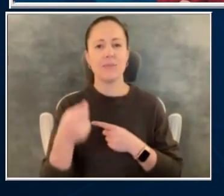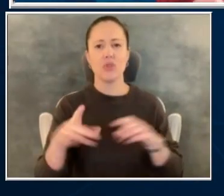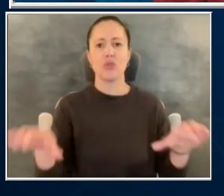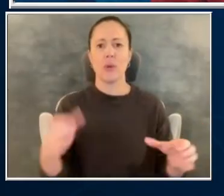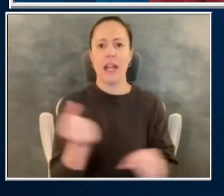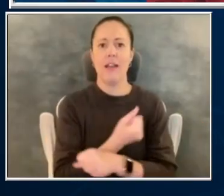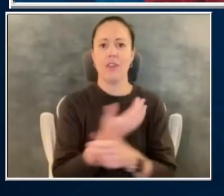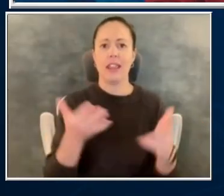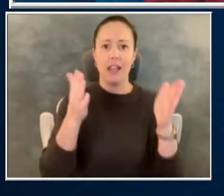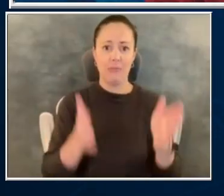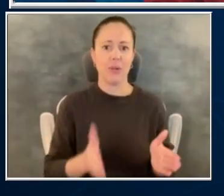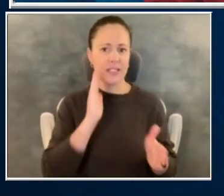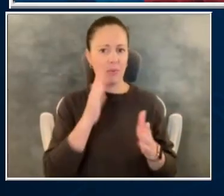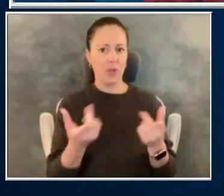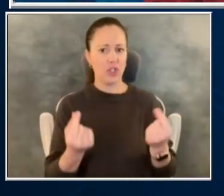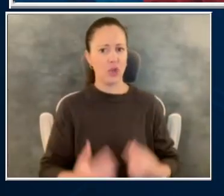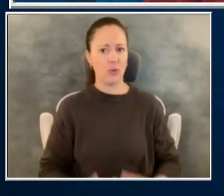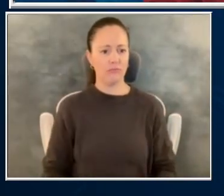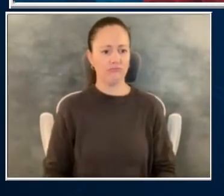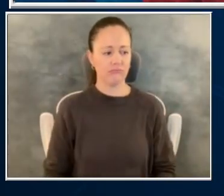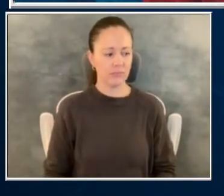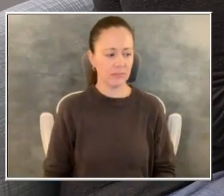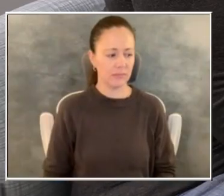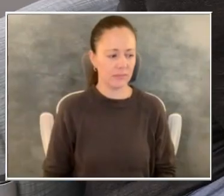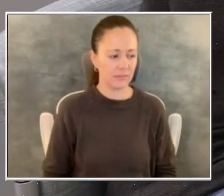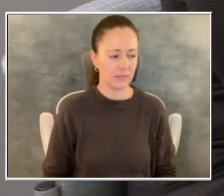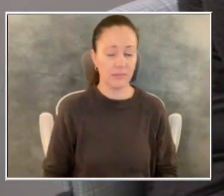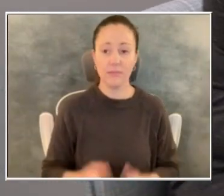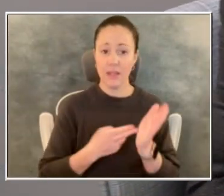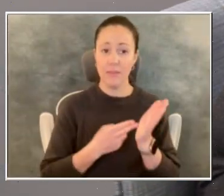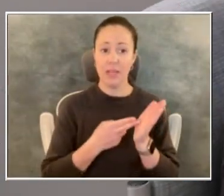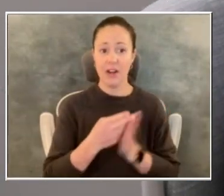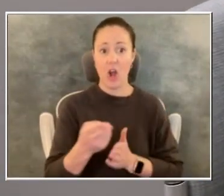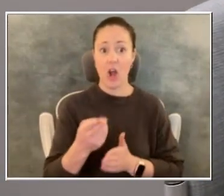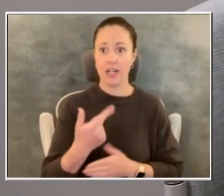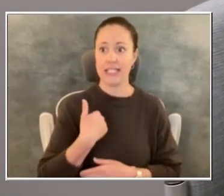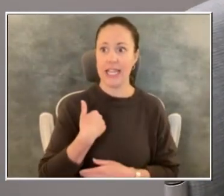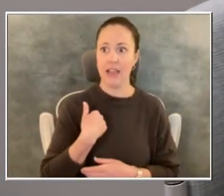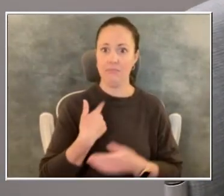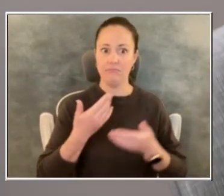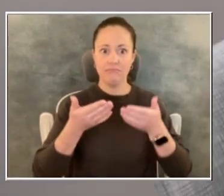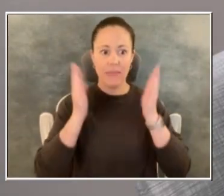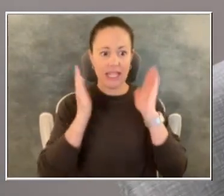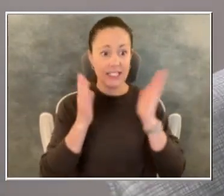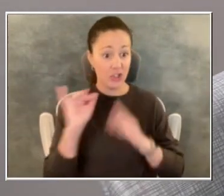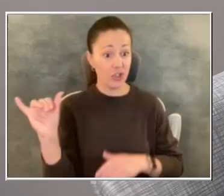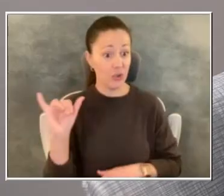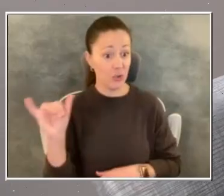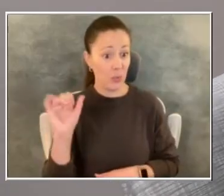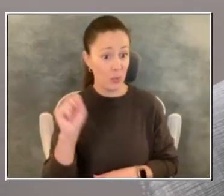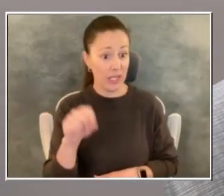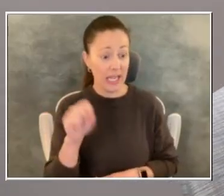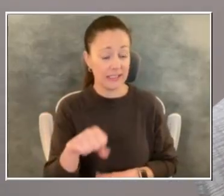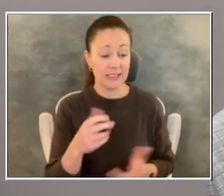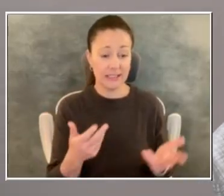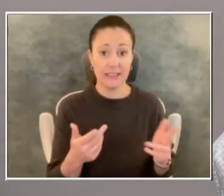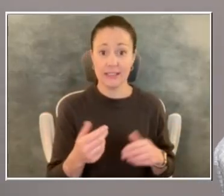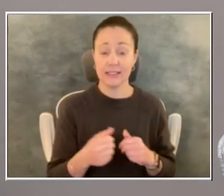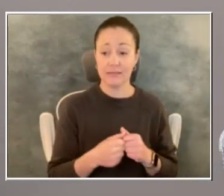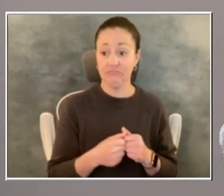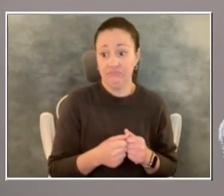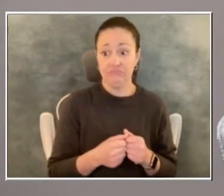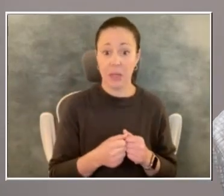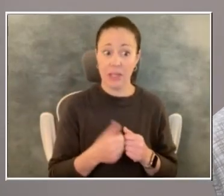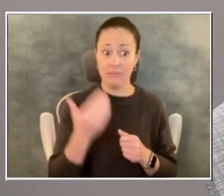do. I honestly and truly pay attention. That health, you know, health and how I feel